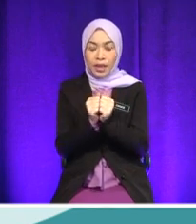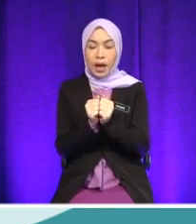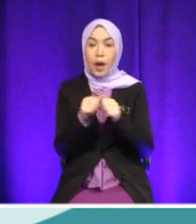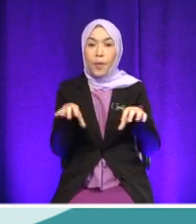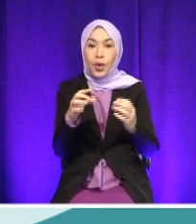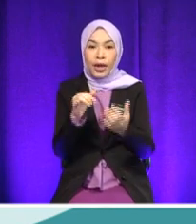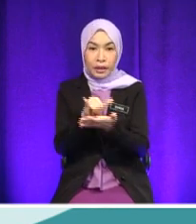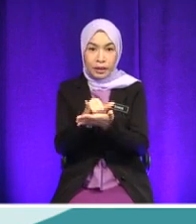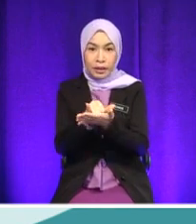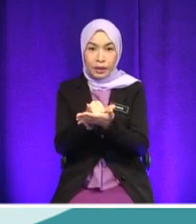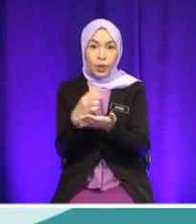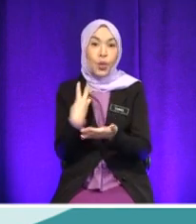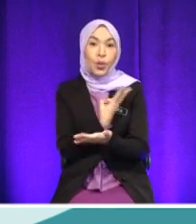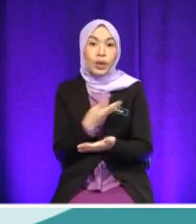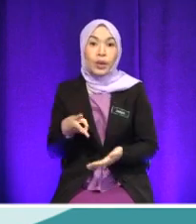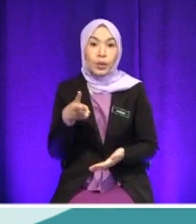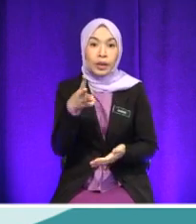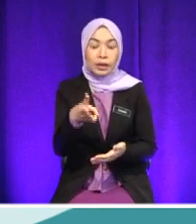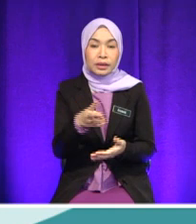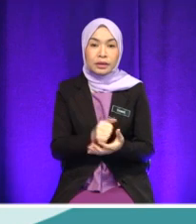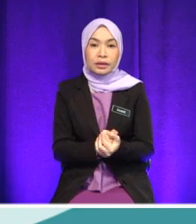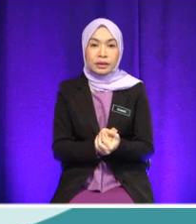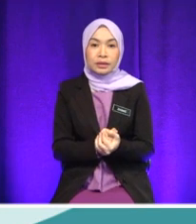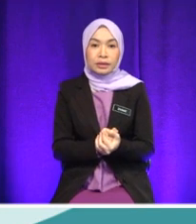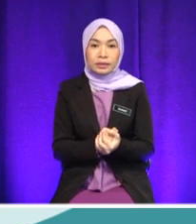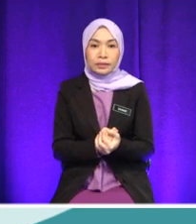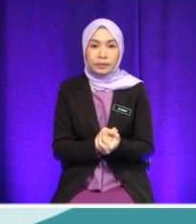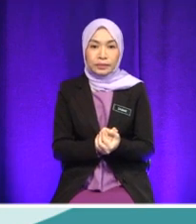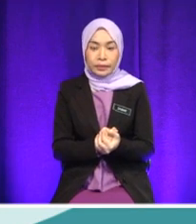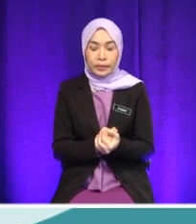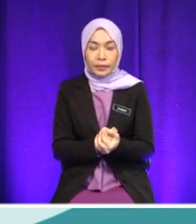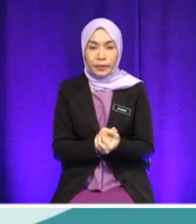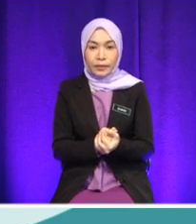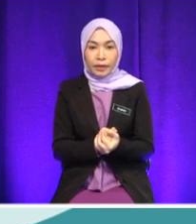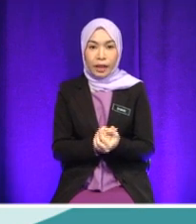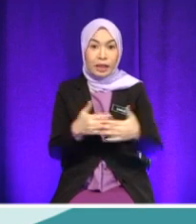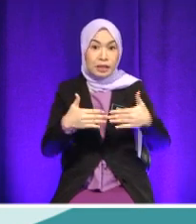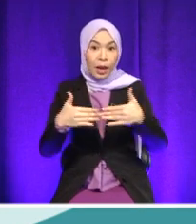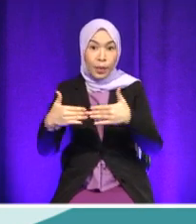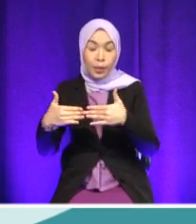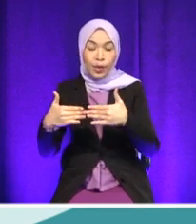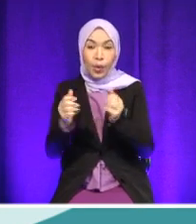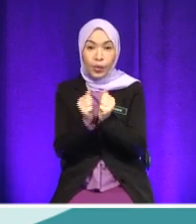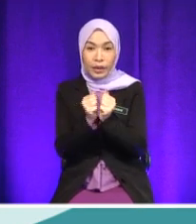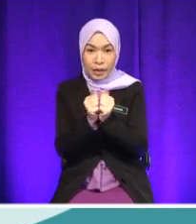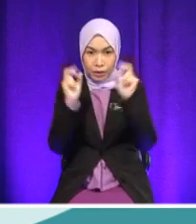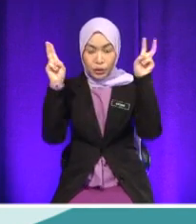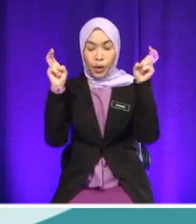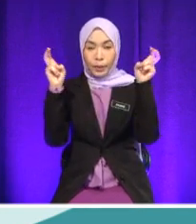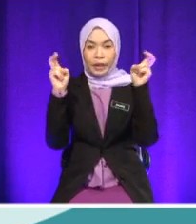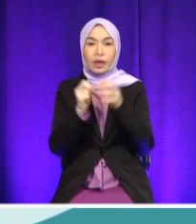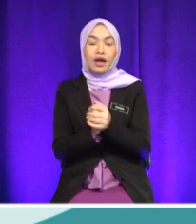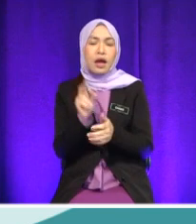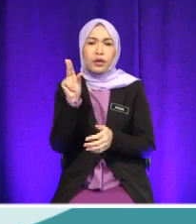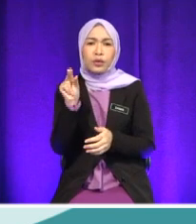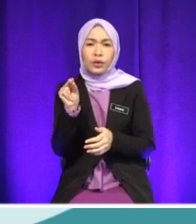will definitely, okay, then you carry on your topic, right? Or you can say that not only that, and then you